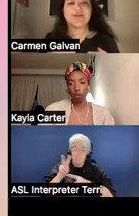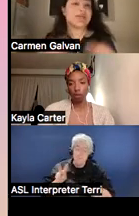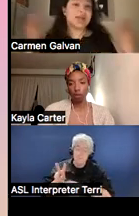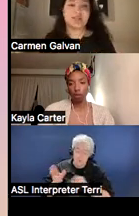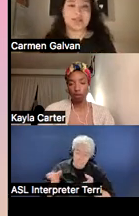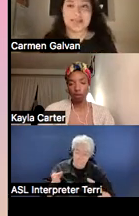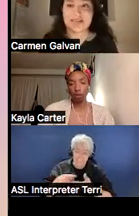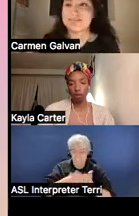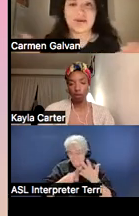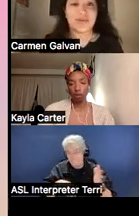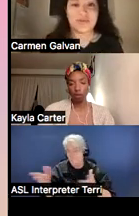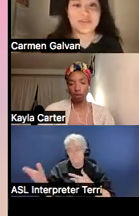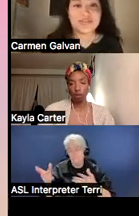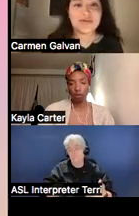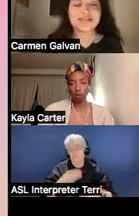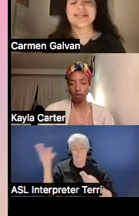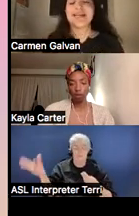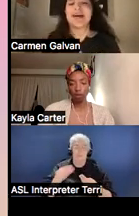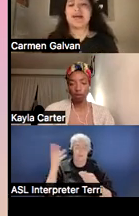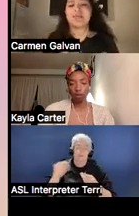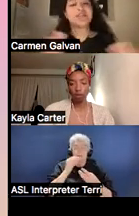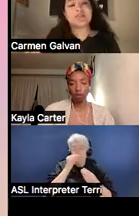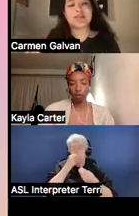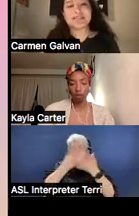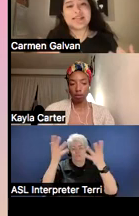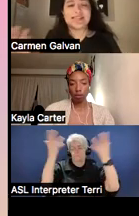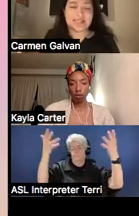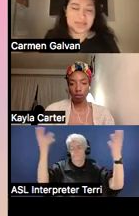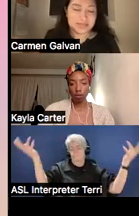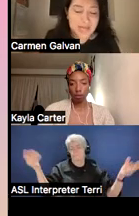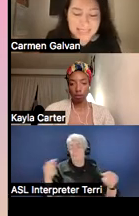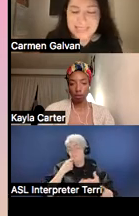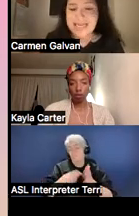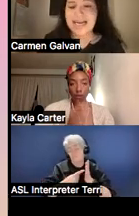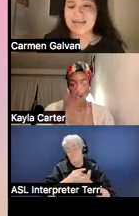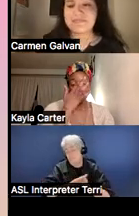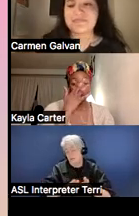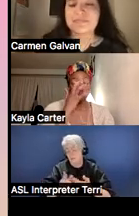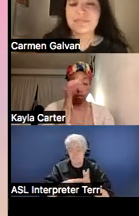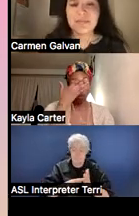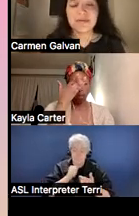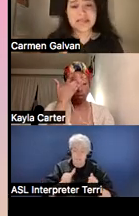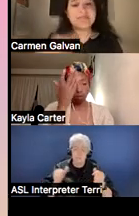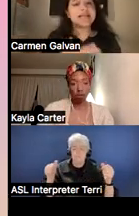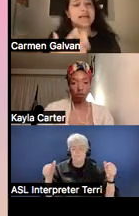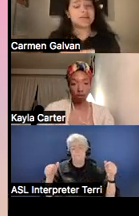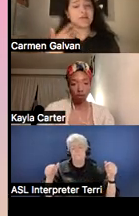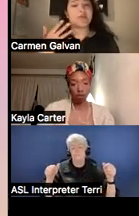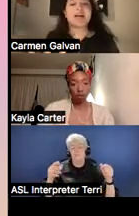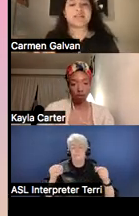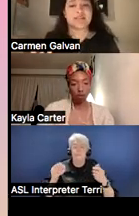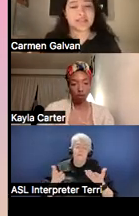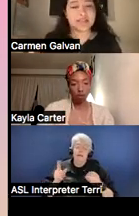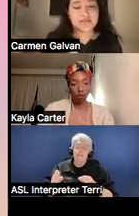So it may just be like a room full of flowers, which sometimes is nice, sometimes not. But they may need other